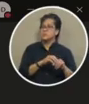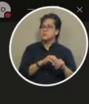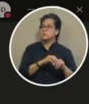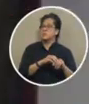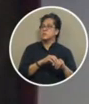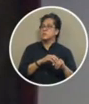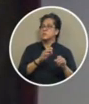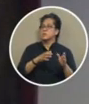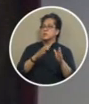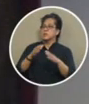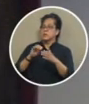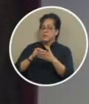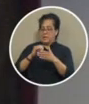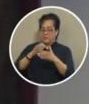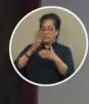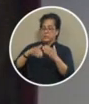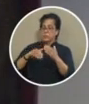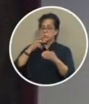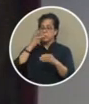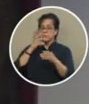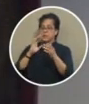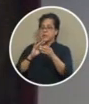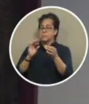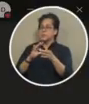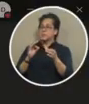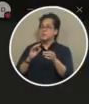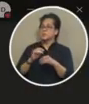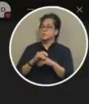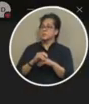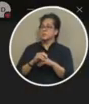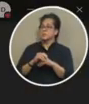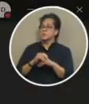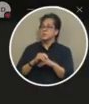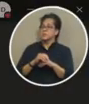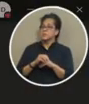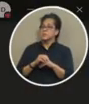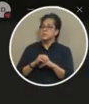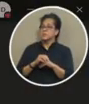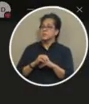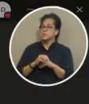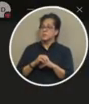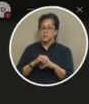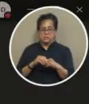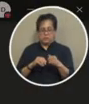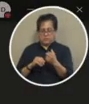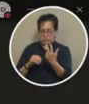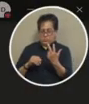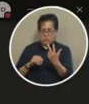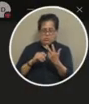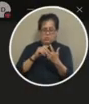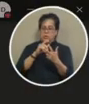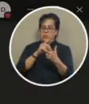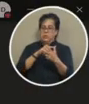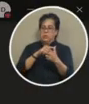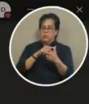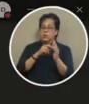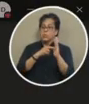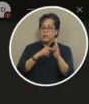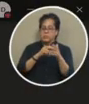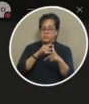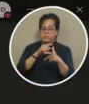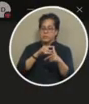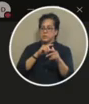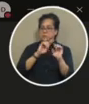Mayor, that concludes public comment on this item. All right, I think 3 reps have asked to speak. The first is Representative